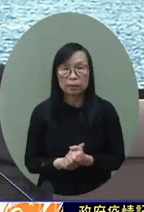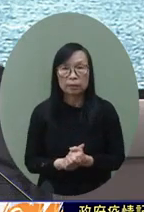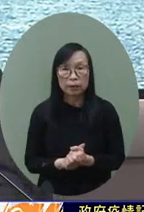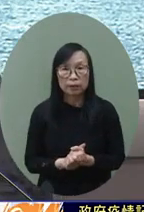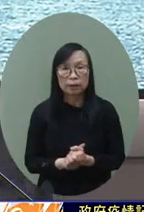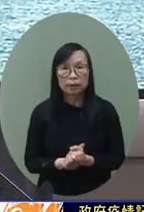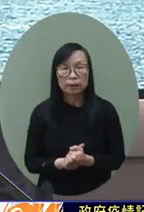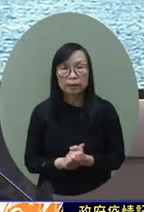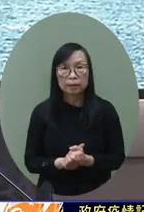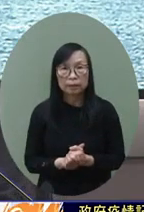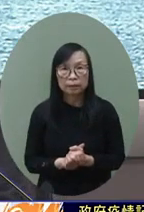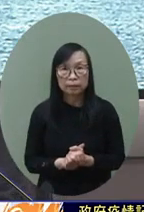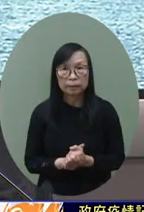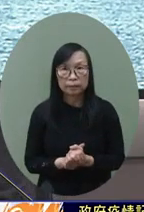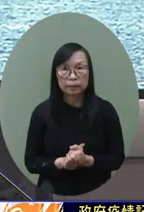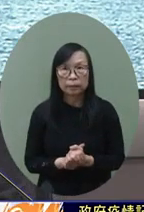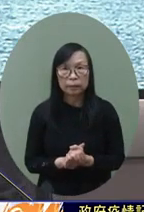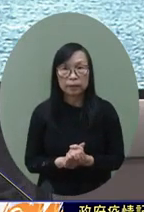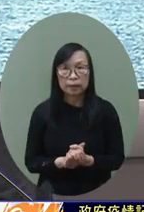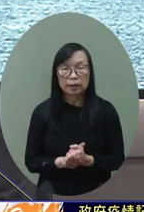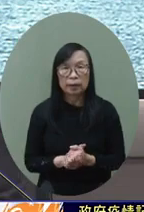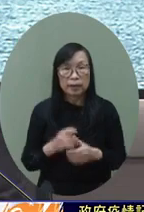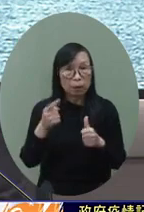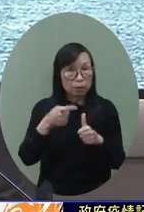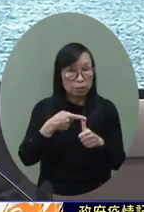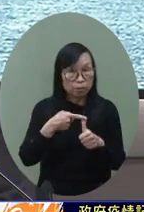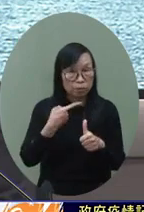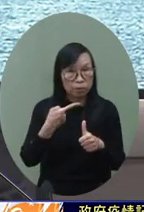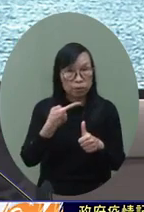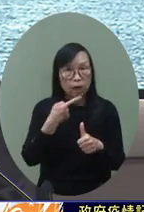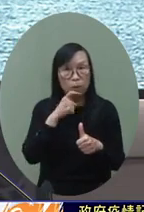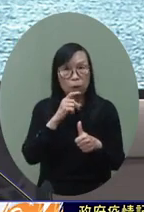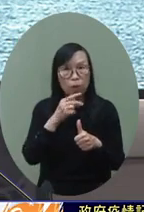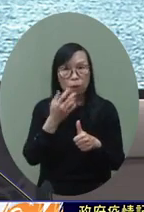dimensions that we are addressing concurrently. One is the legal aspect, because the